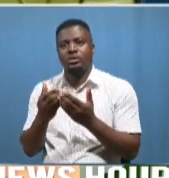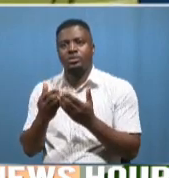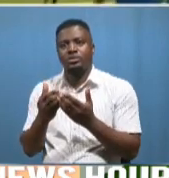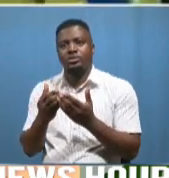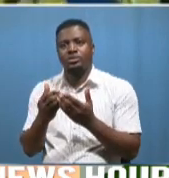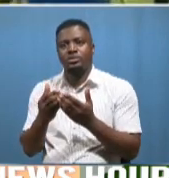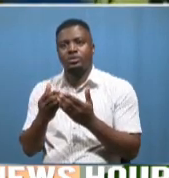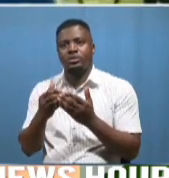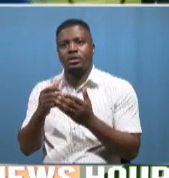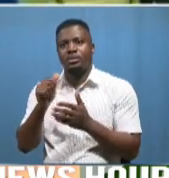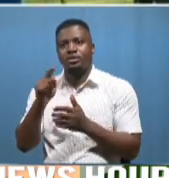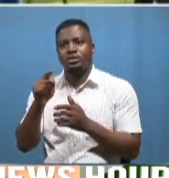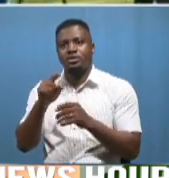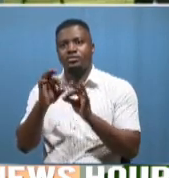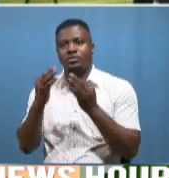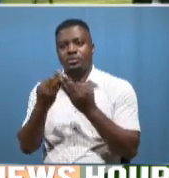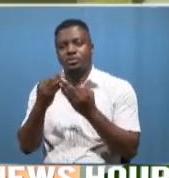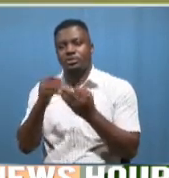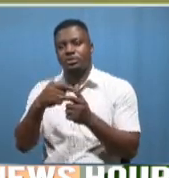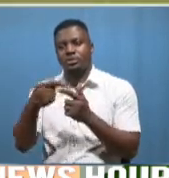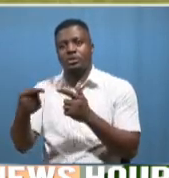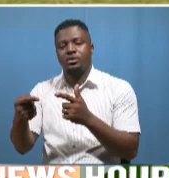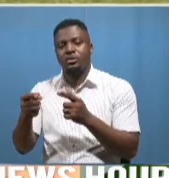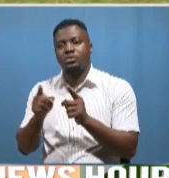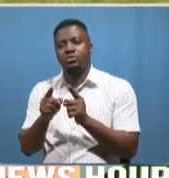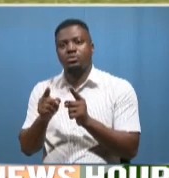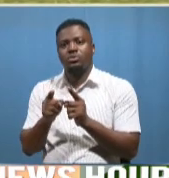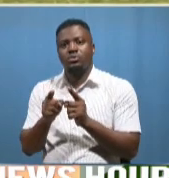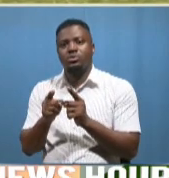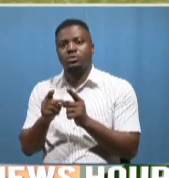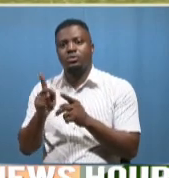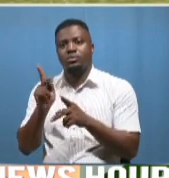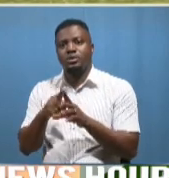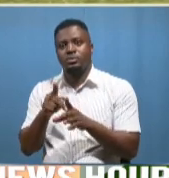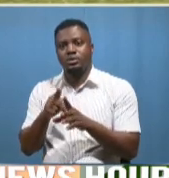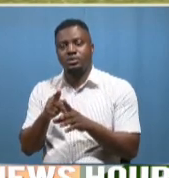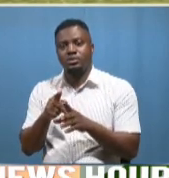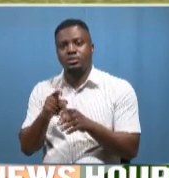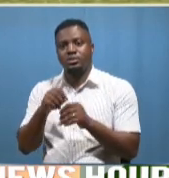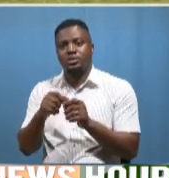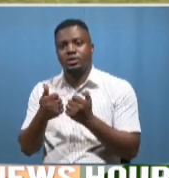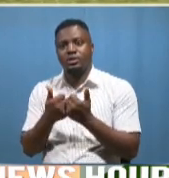governments, amputee federations, and the subsequent procedure to enable the successful participation in the games.